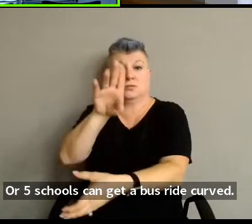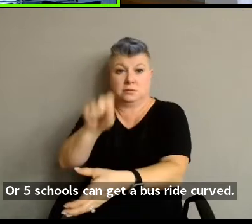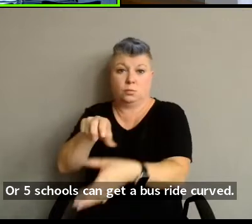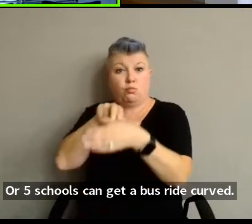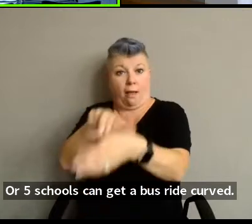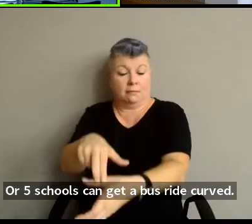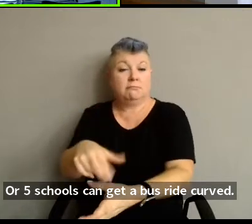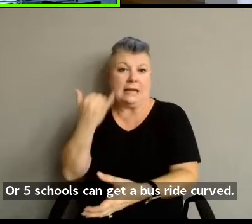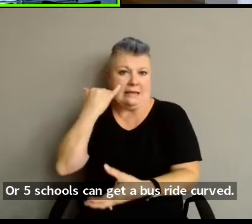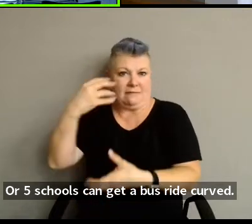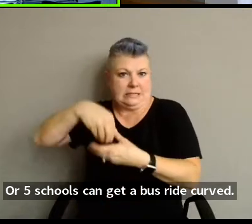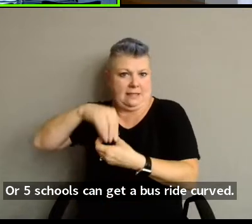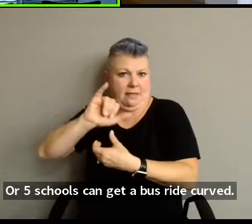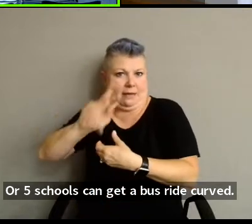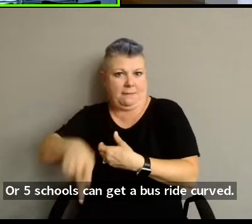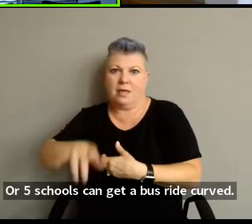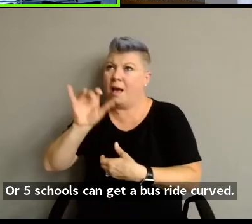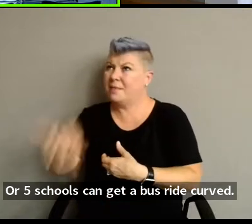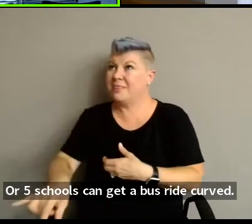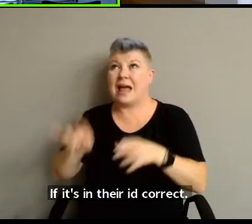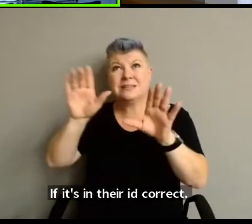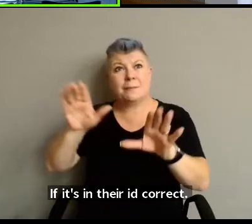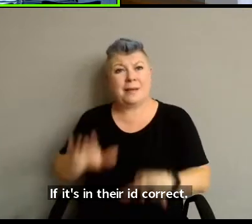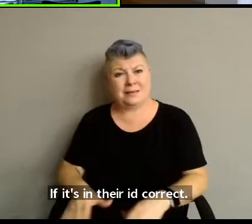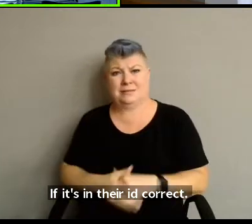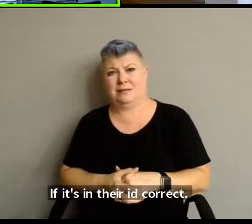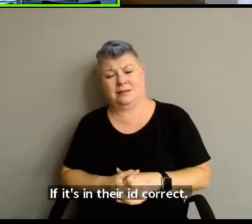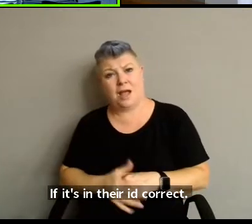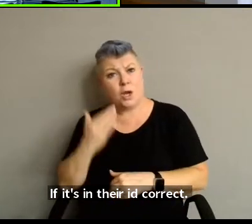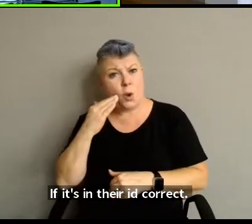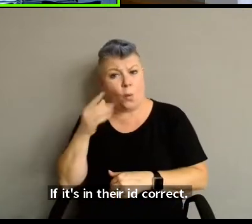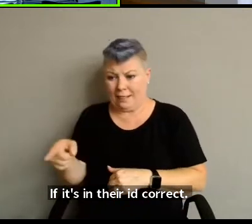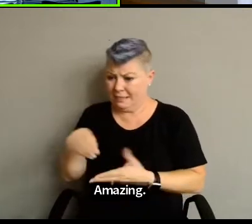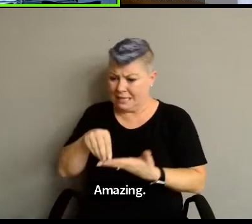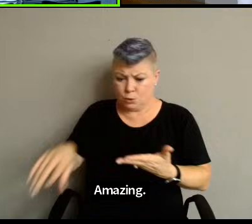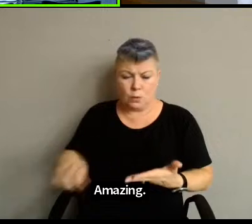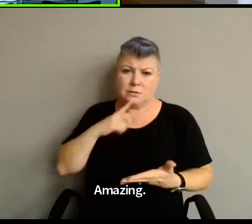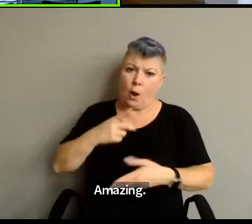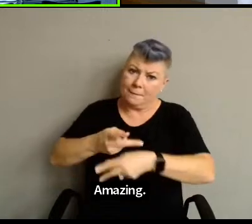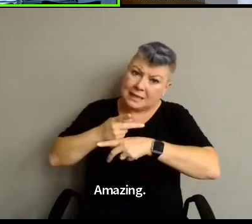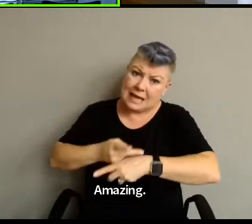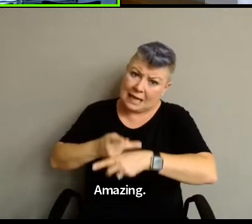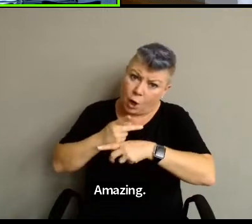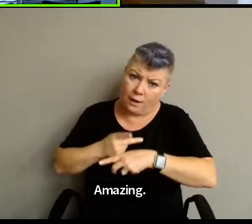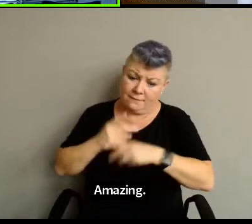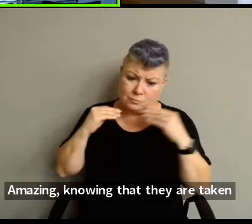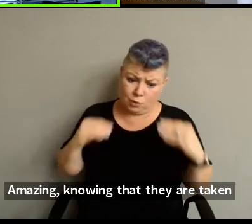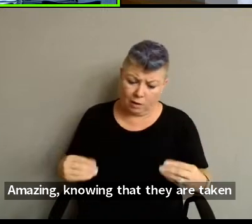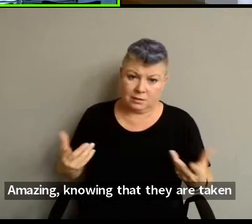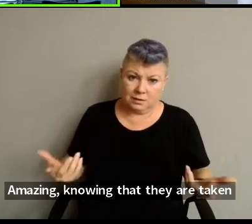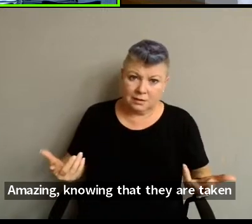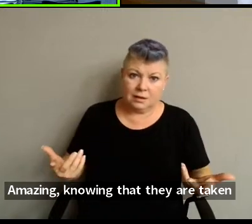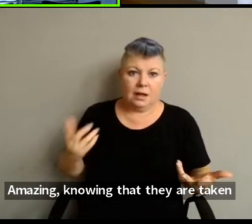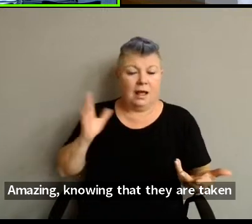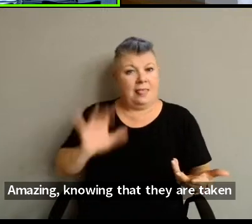This great. amazing, amazing knowing that they are taken care of. I mean, that's a weight